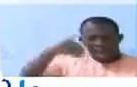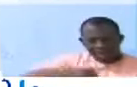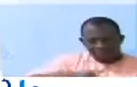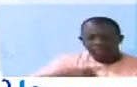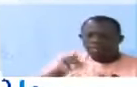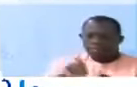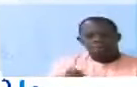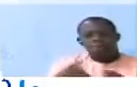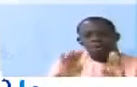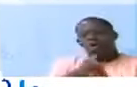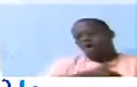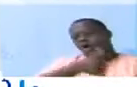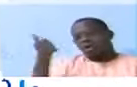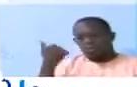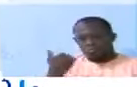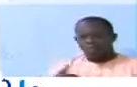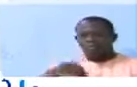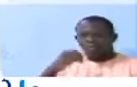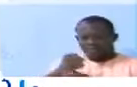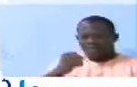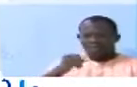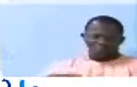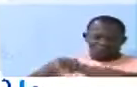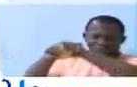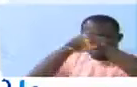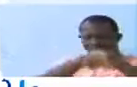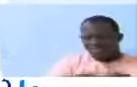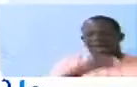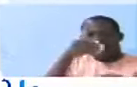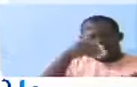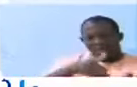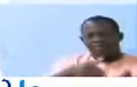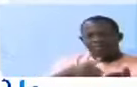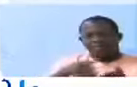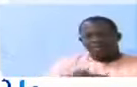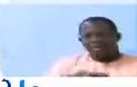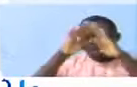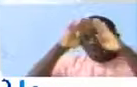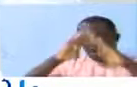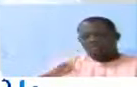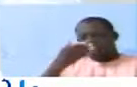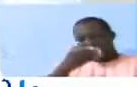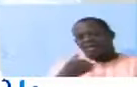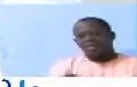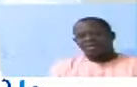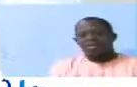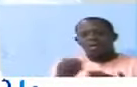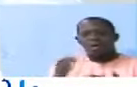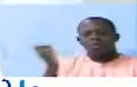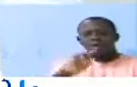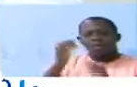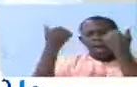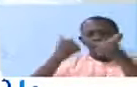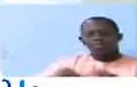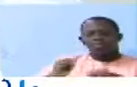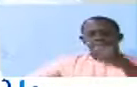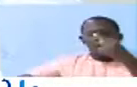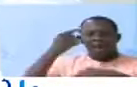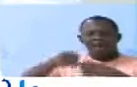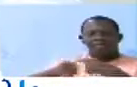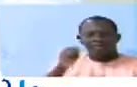that these people also were brought here. And then what happened after that?